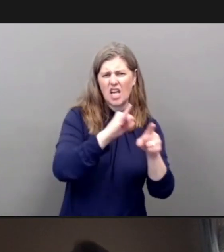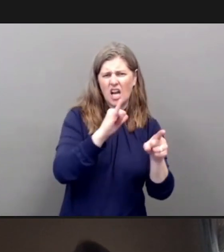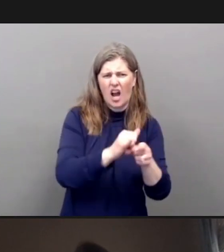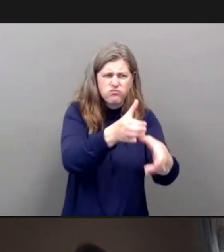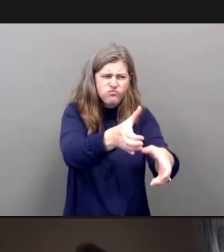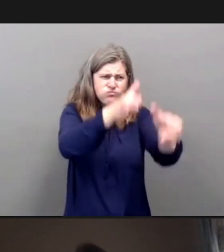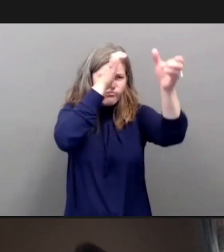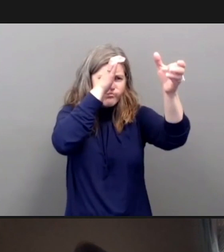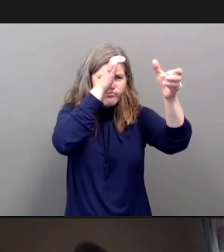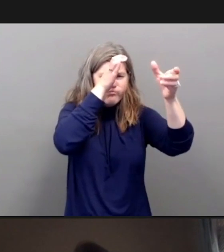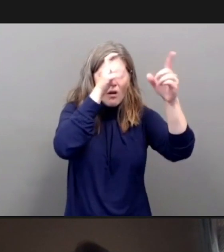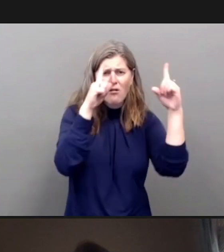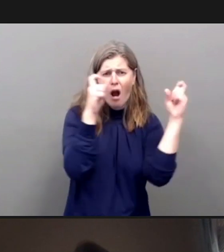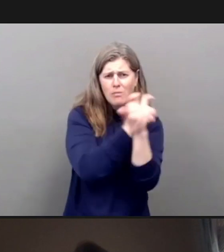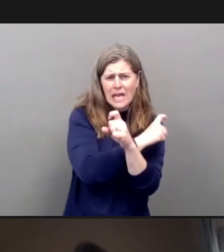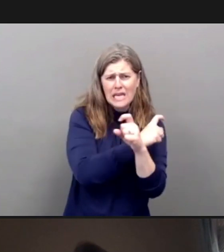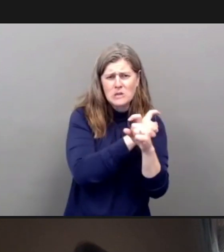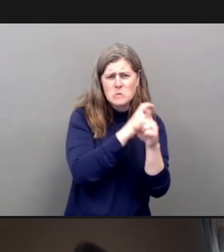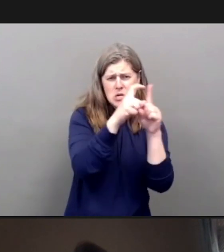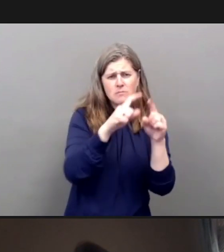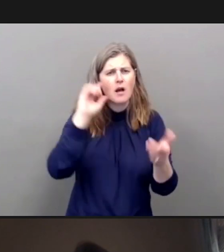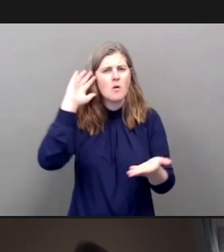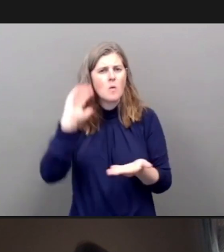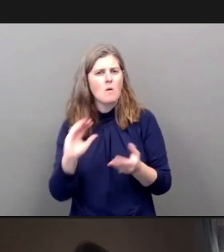possible. Thank you.